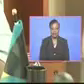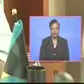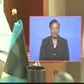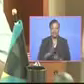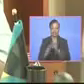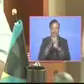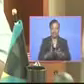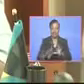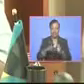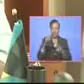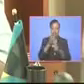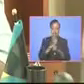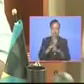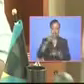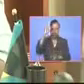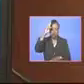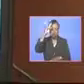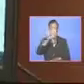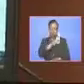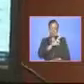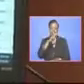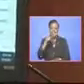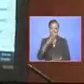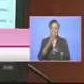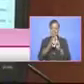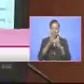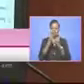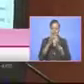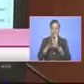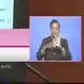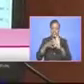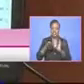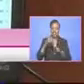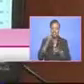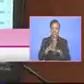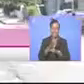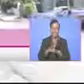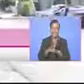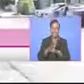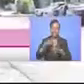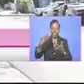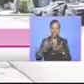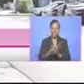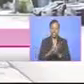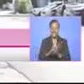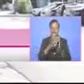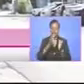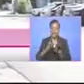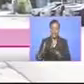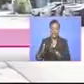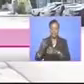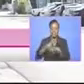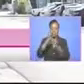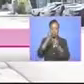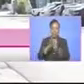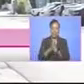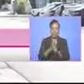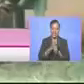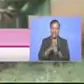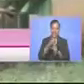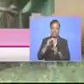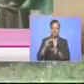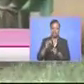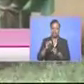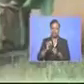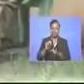Director of Labor Robert Farquharson says the Department of Labor is implementing new strategies, including making its Public Employment Services Unit mobile to